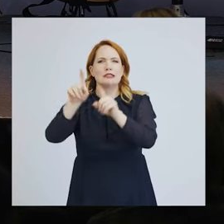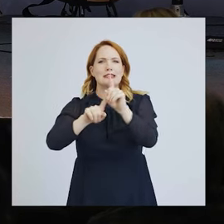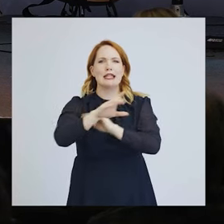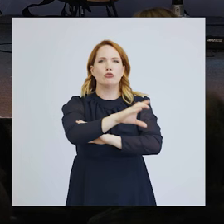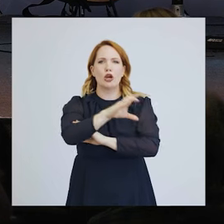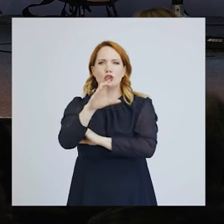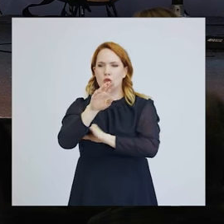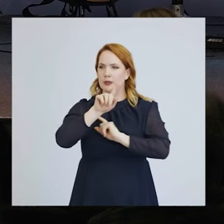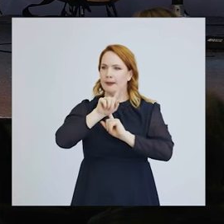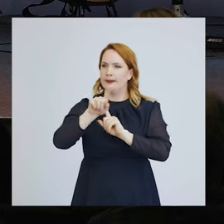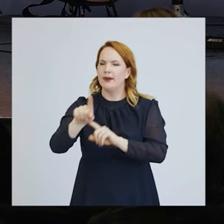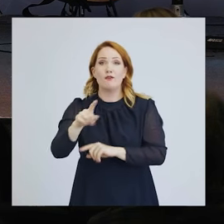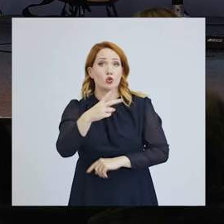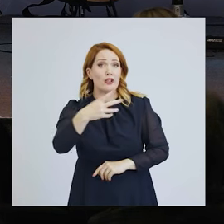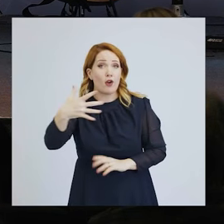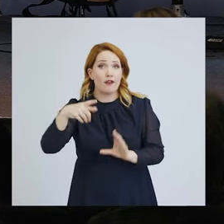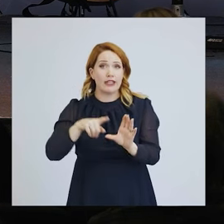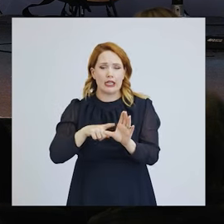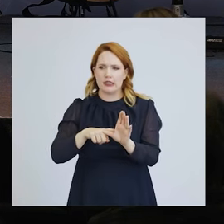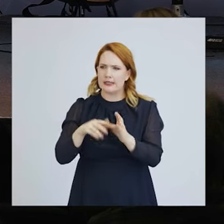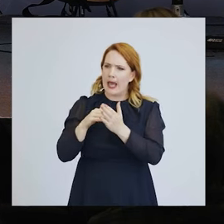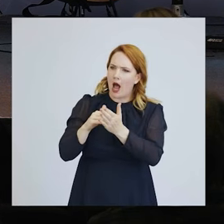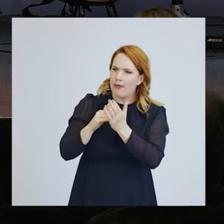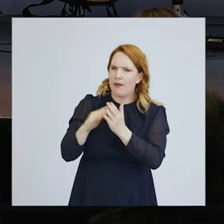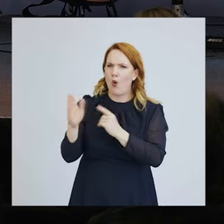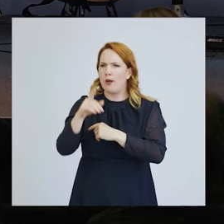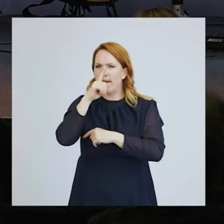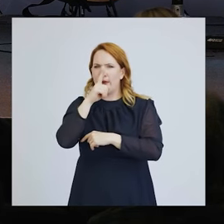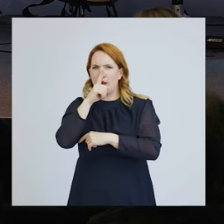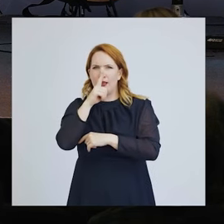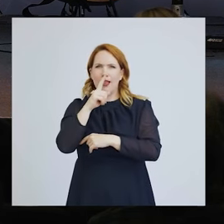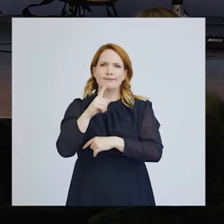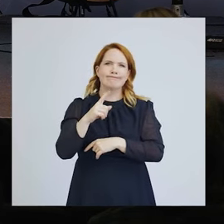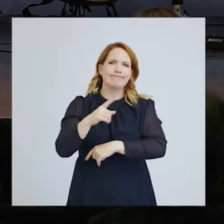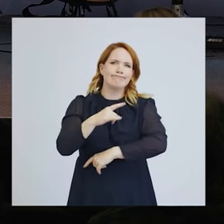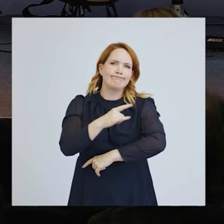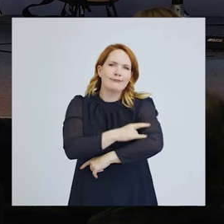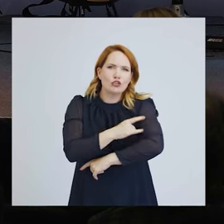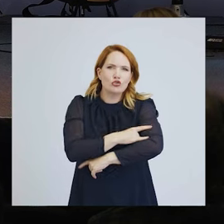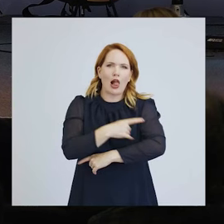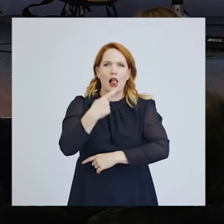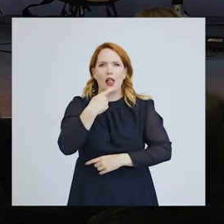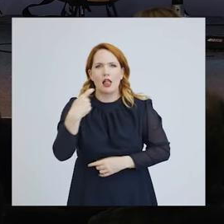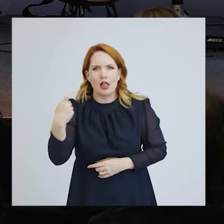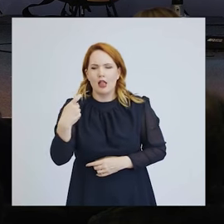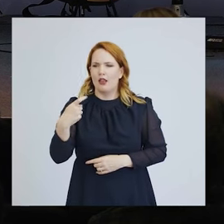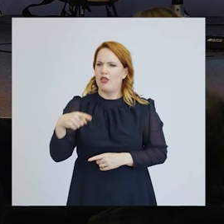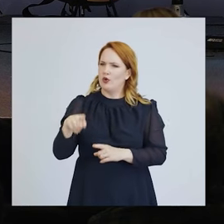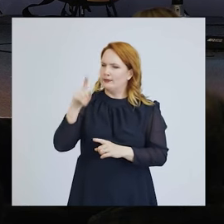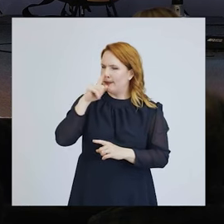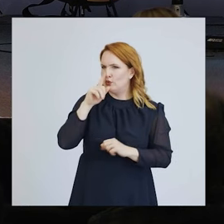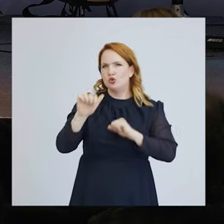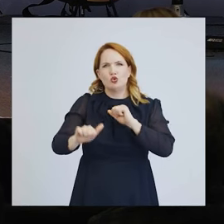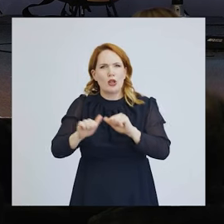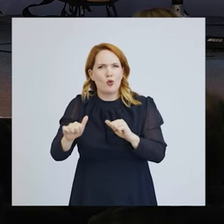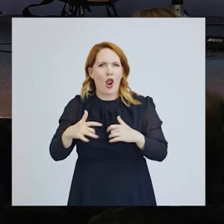night for 25 years and he would feed all the homeless and the drug addicts and the glue sniffers and the poor and those